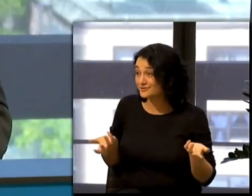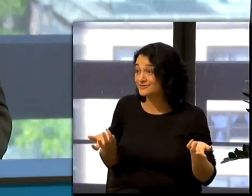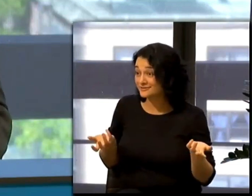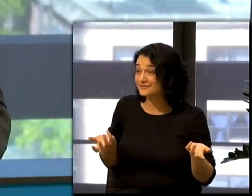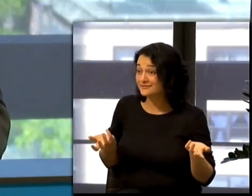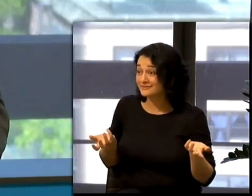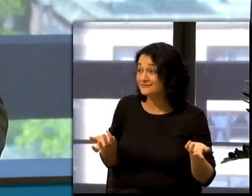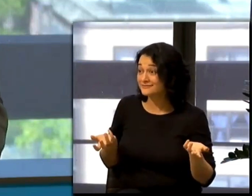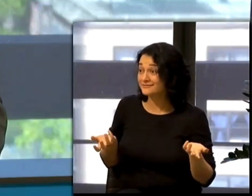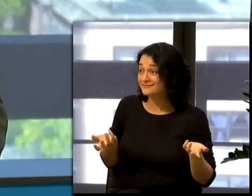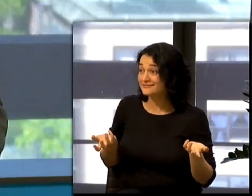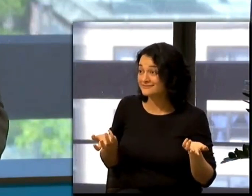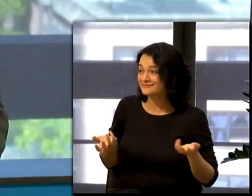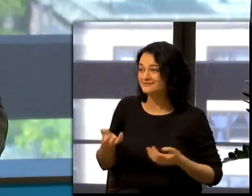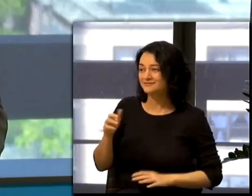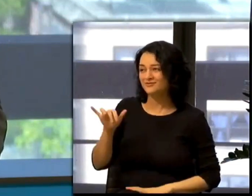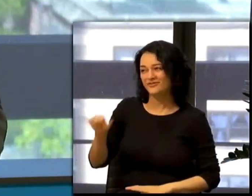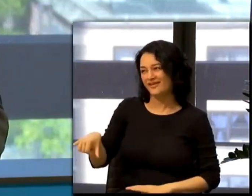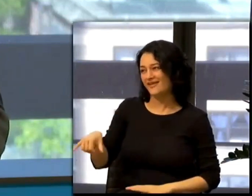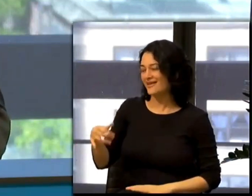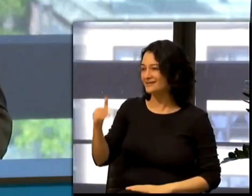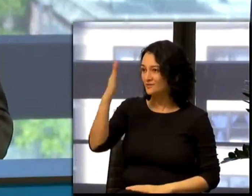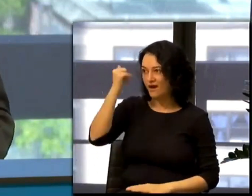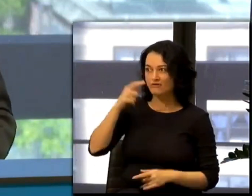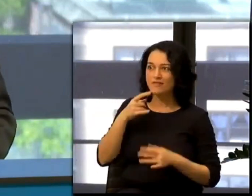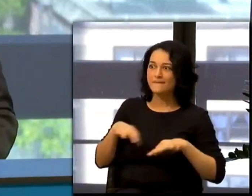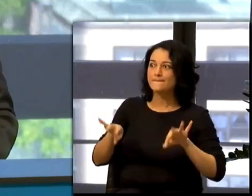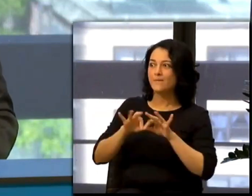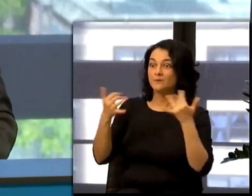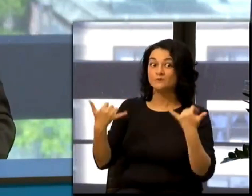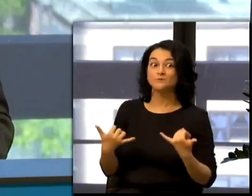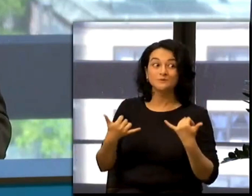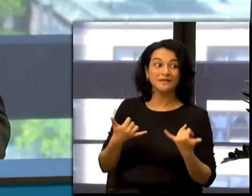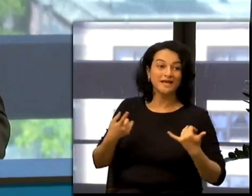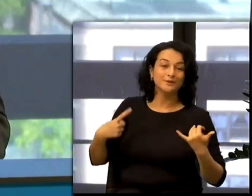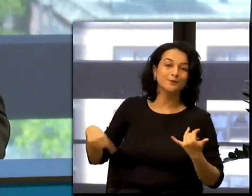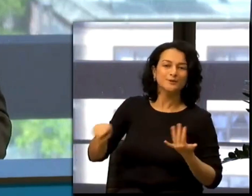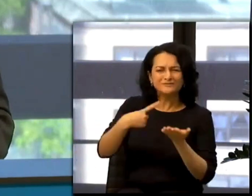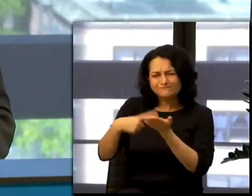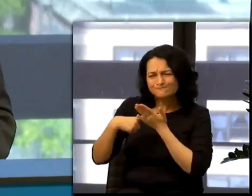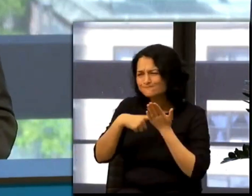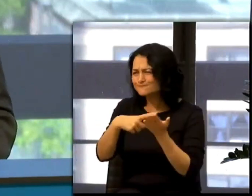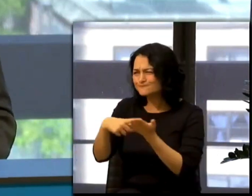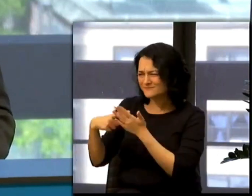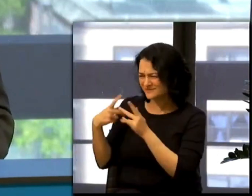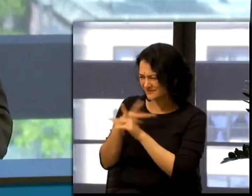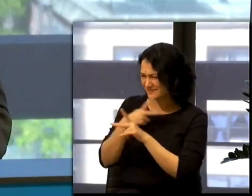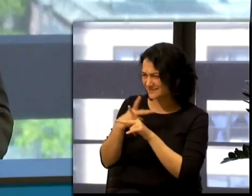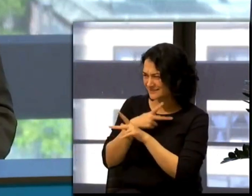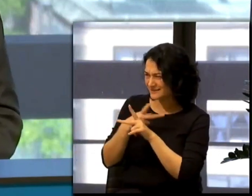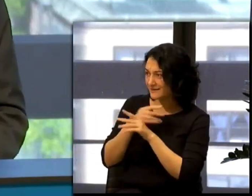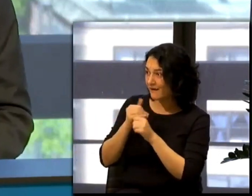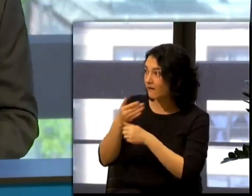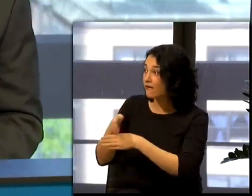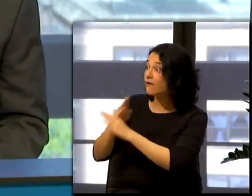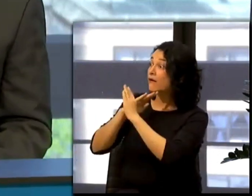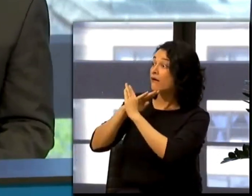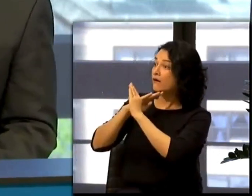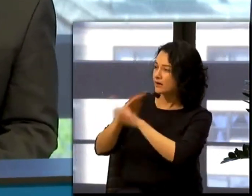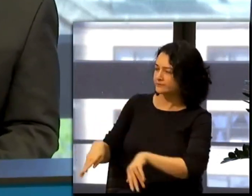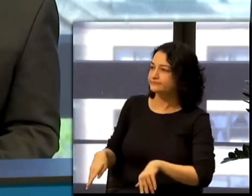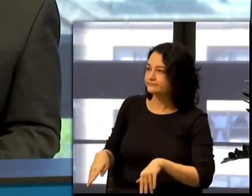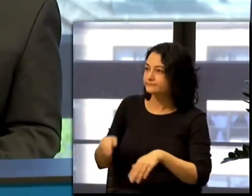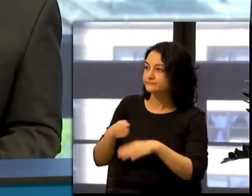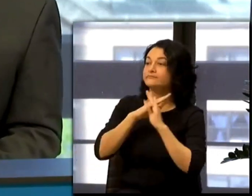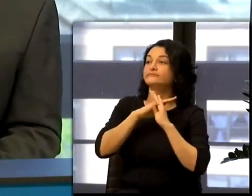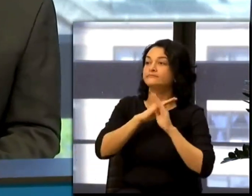to keep teasing out how to translate this fundamental recognition into strategies and actions. Now, current events reinforce